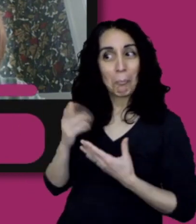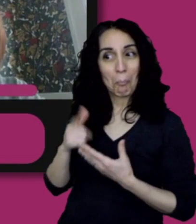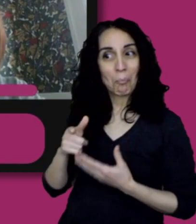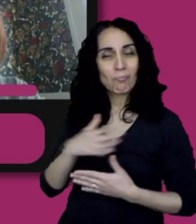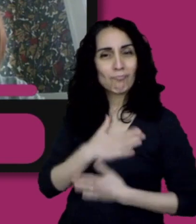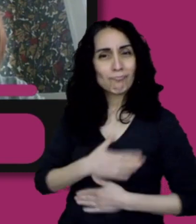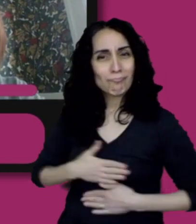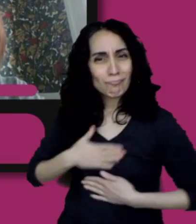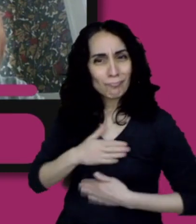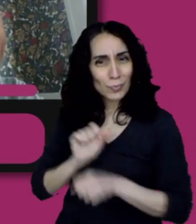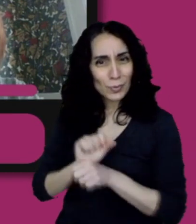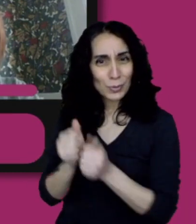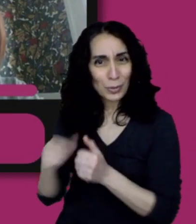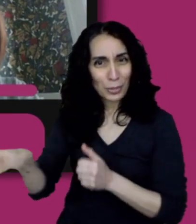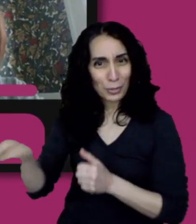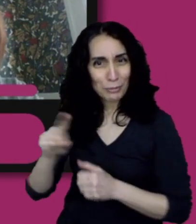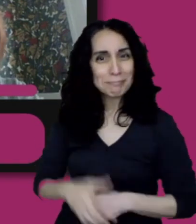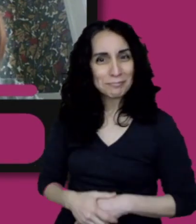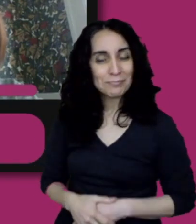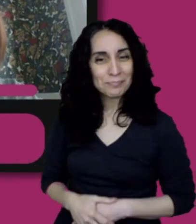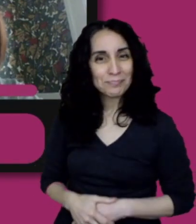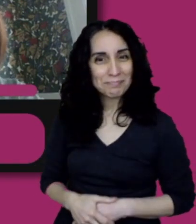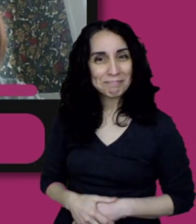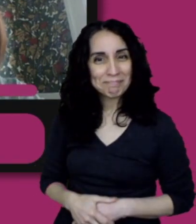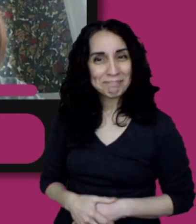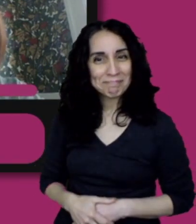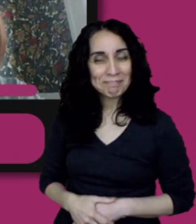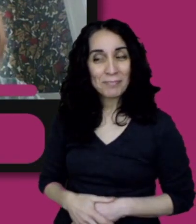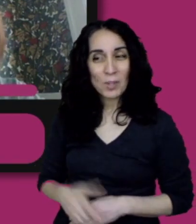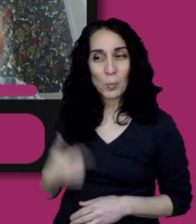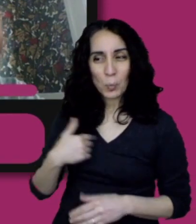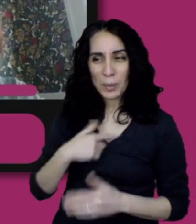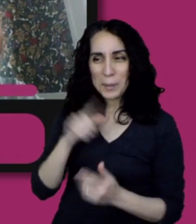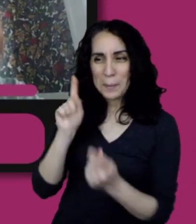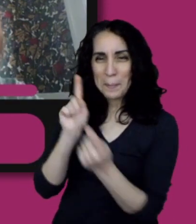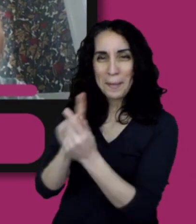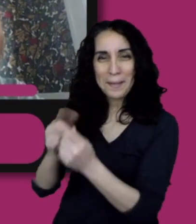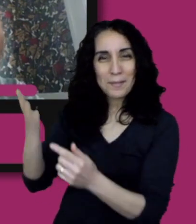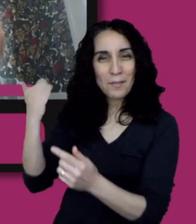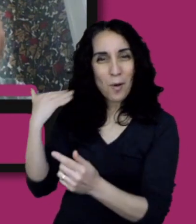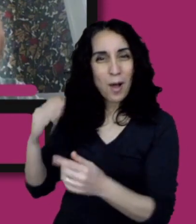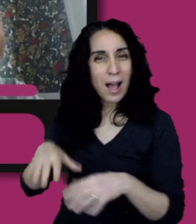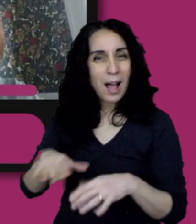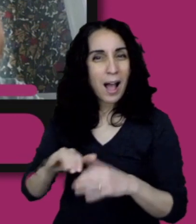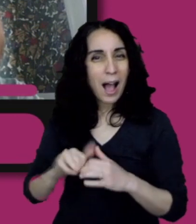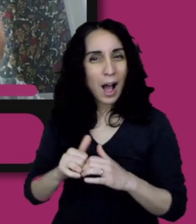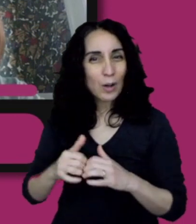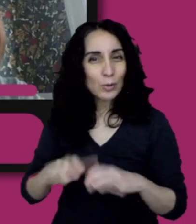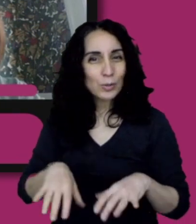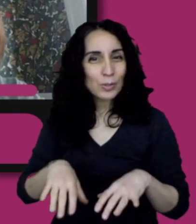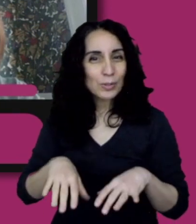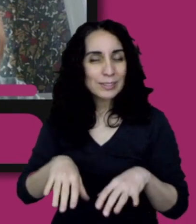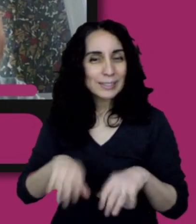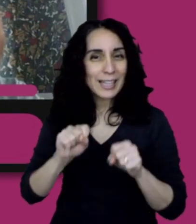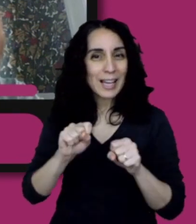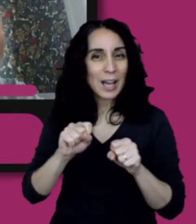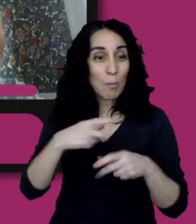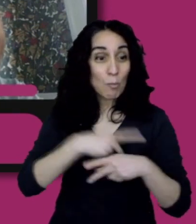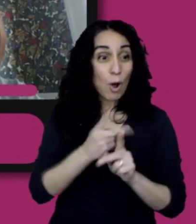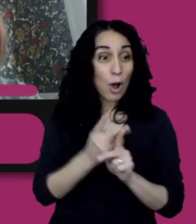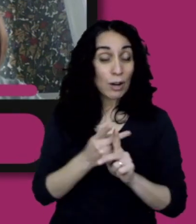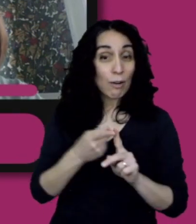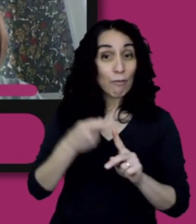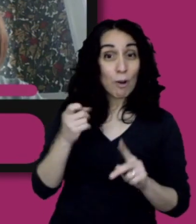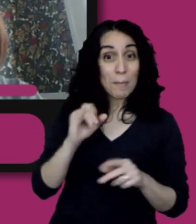been really happy working with you. So I'd like to share that with the audience, that we met you, we had done a presentation on how to take a product from